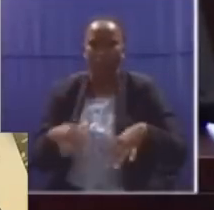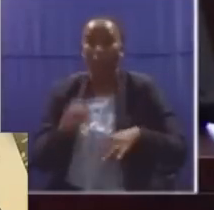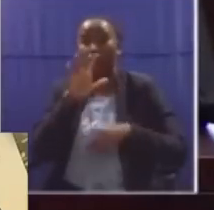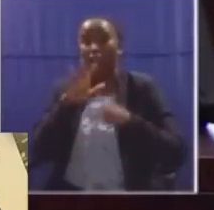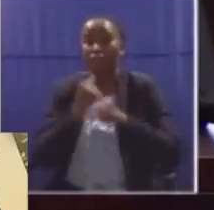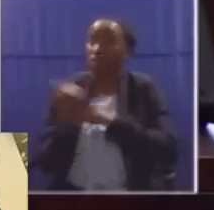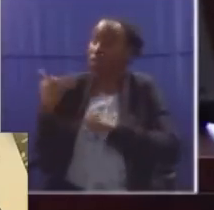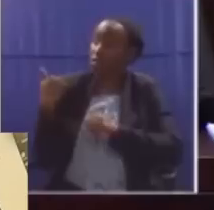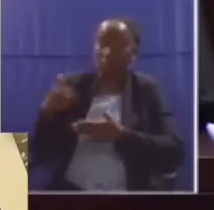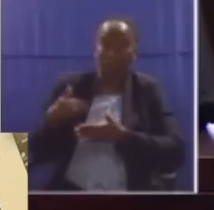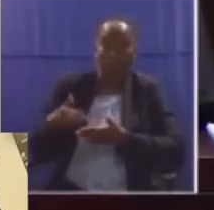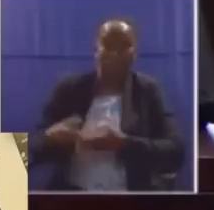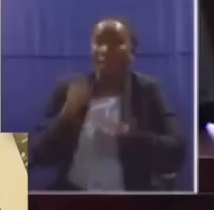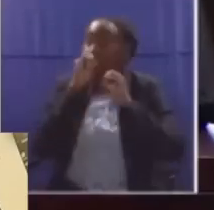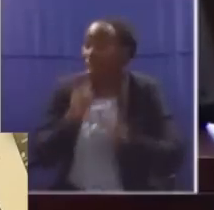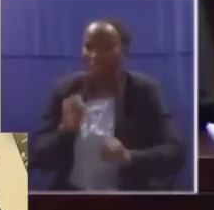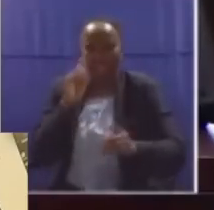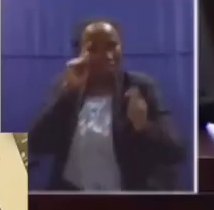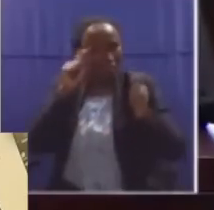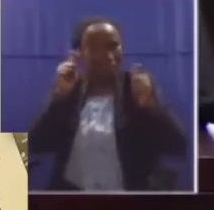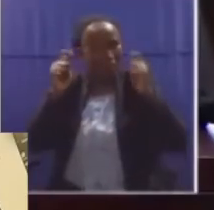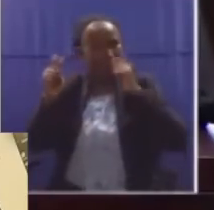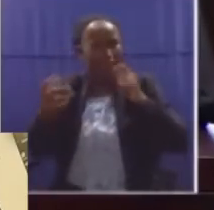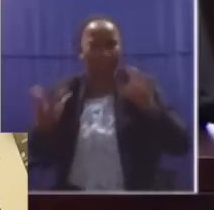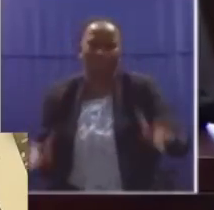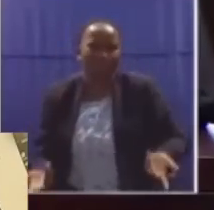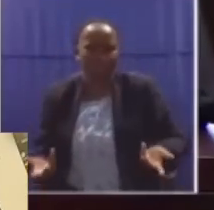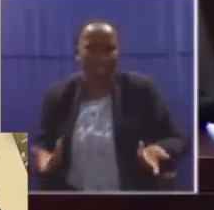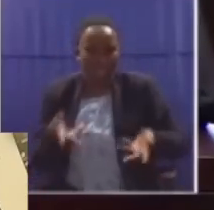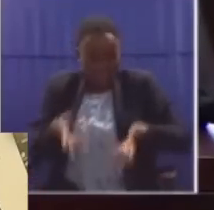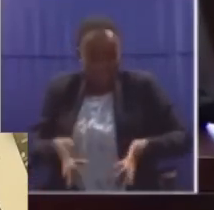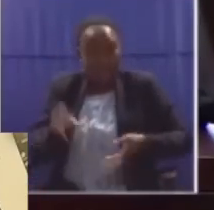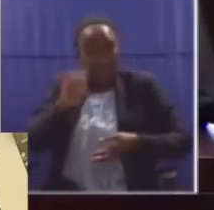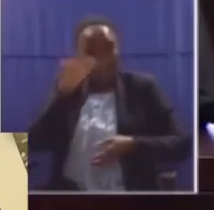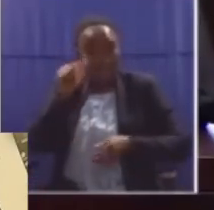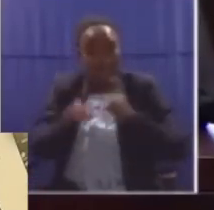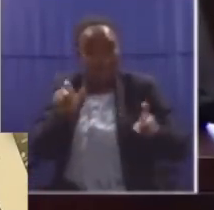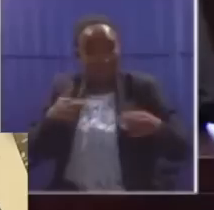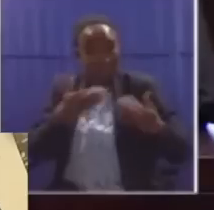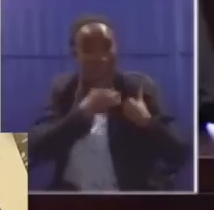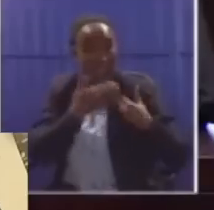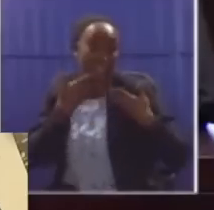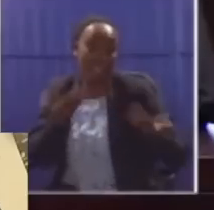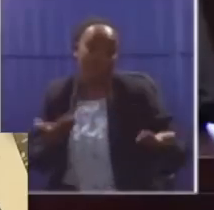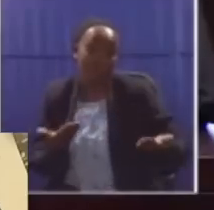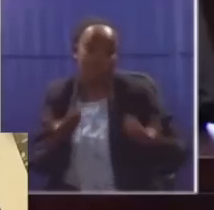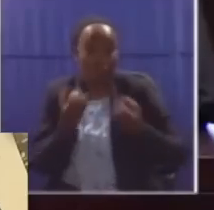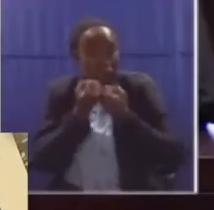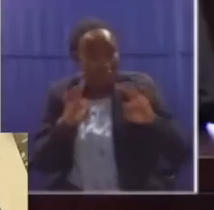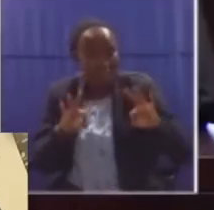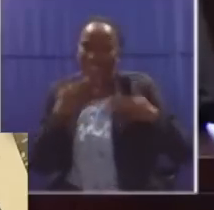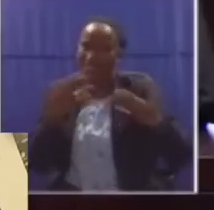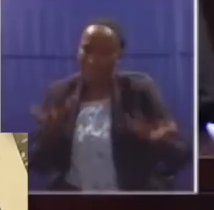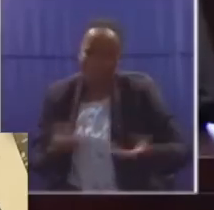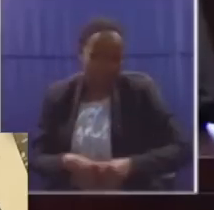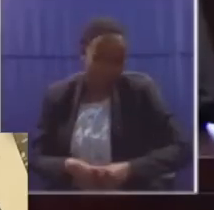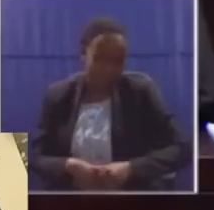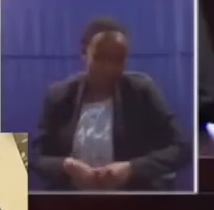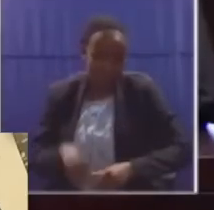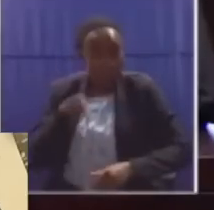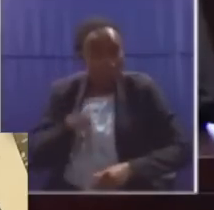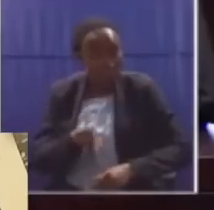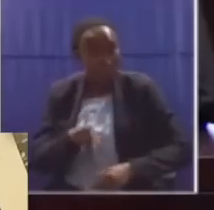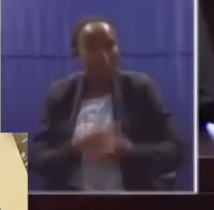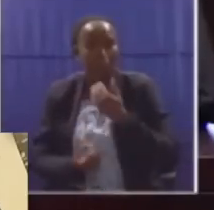improvement in outcomes that make South Africans safer. And if South Africans are not safe, they are not free. Safety is a prerequisite